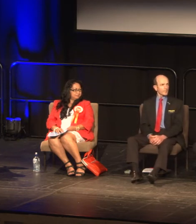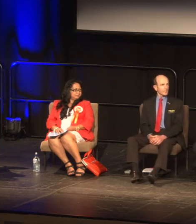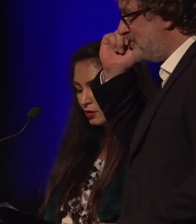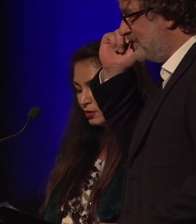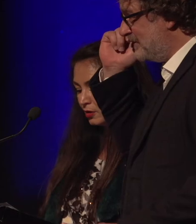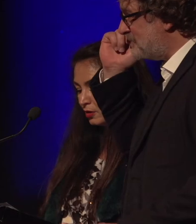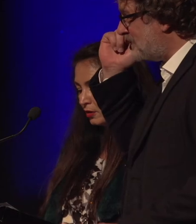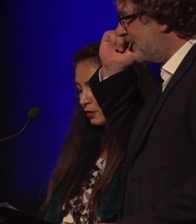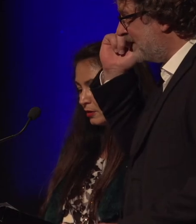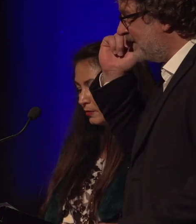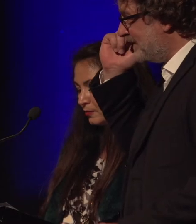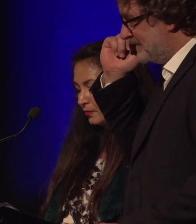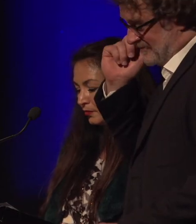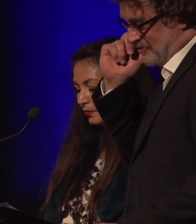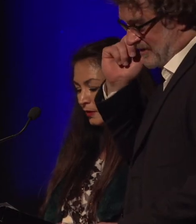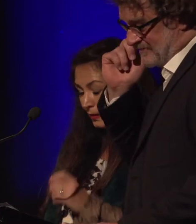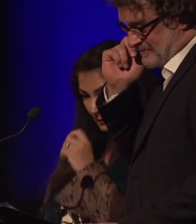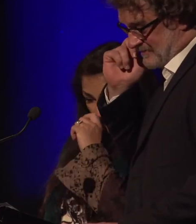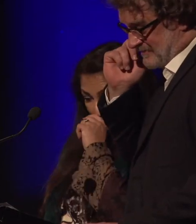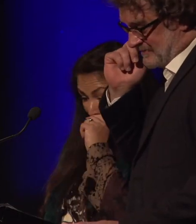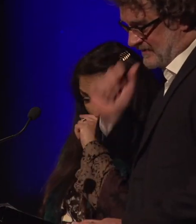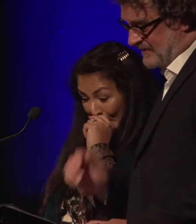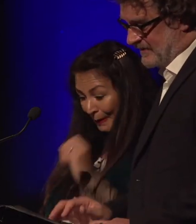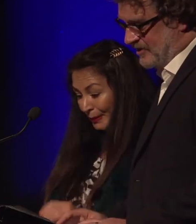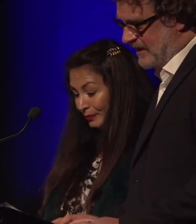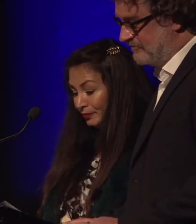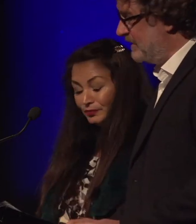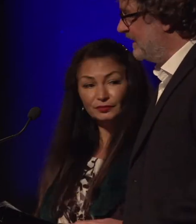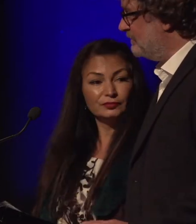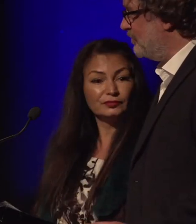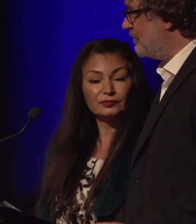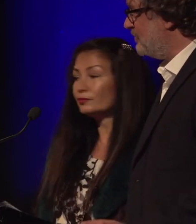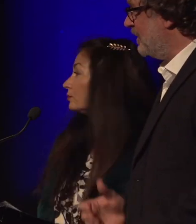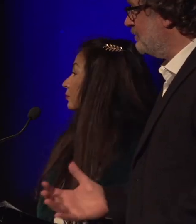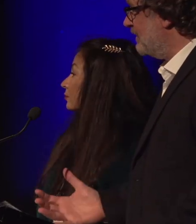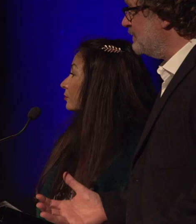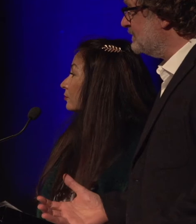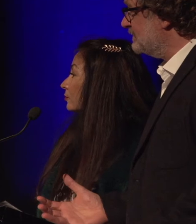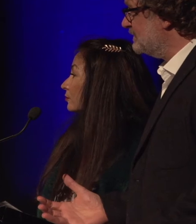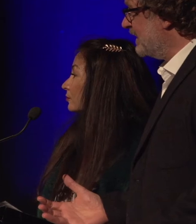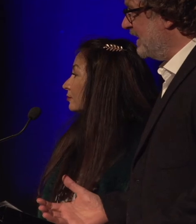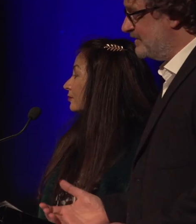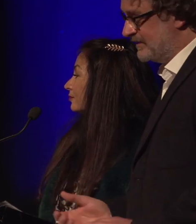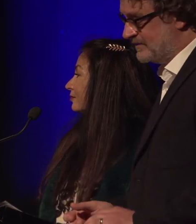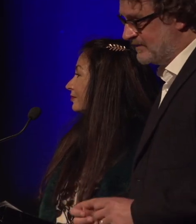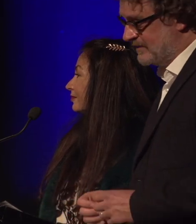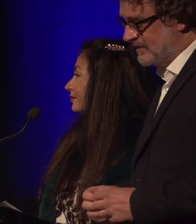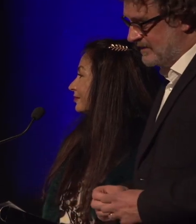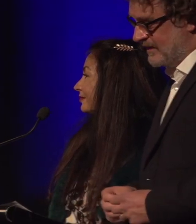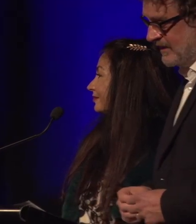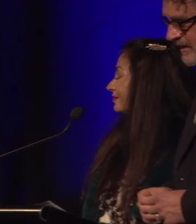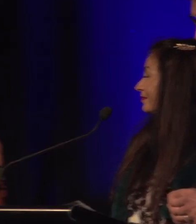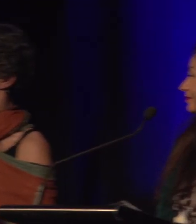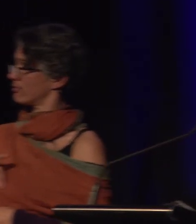Nice to have you here this evening. Yeah, it's nice to be here. Great. Thank you all for coming out. Now, you have been here before as a local government candidate. Totally,